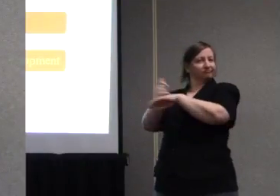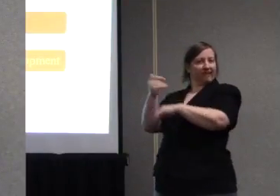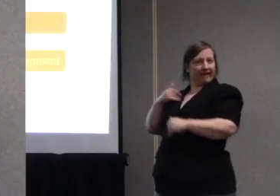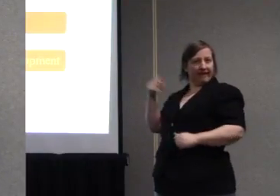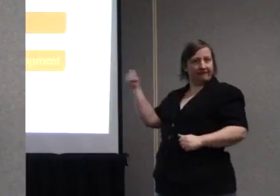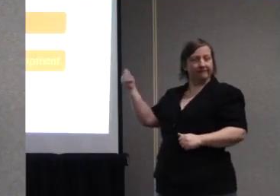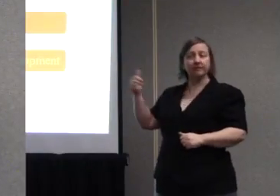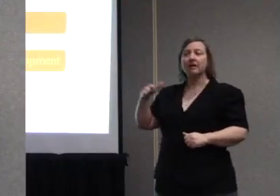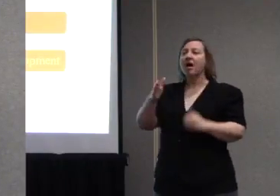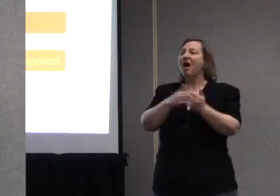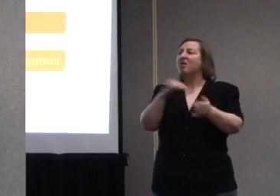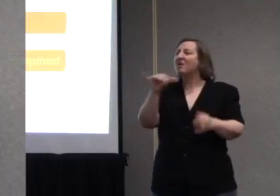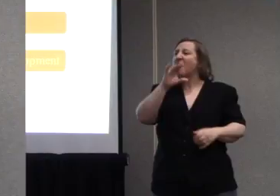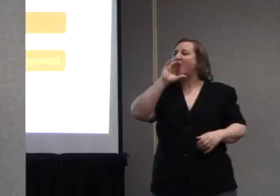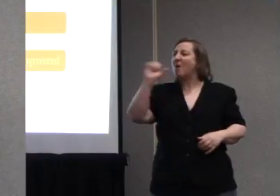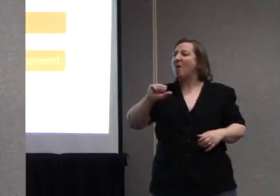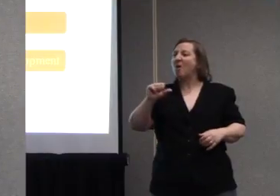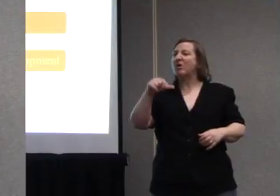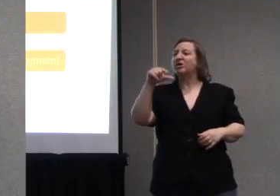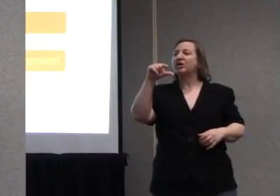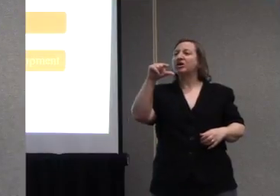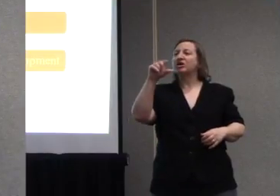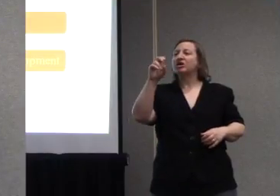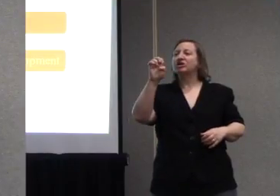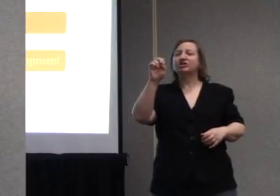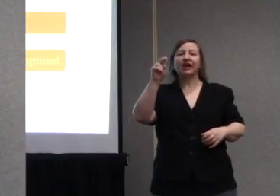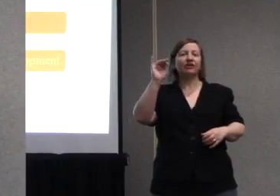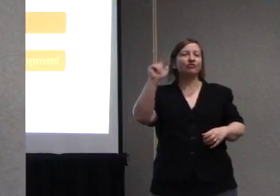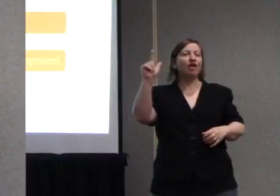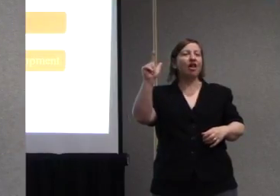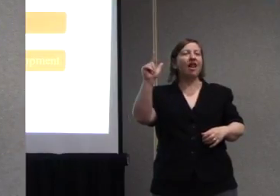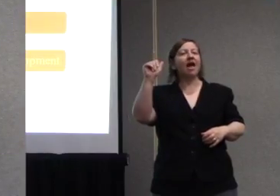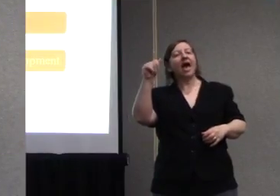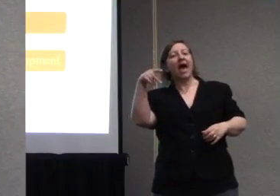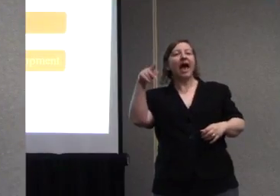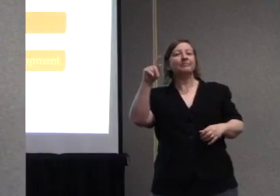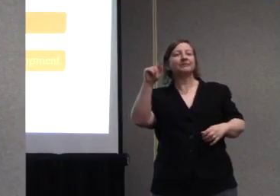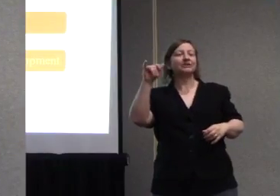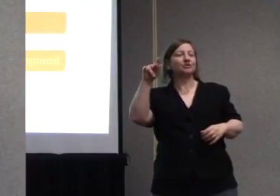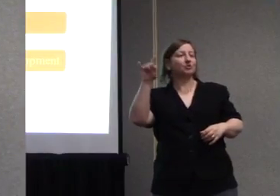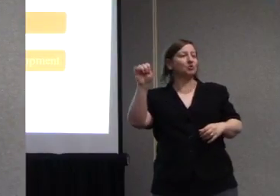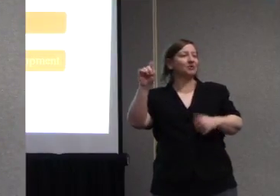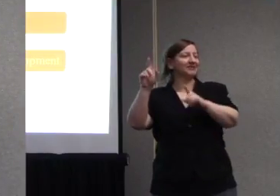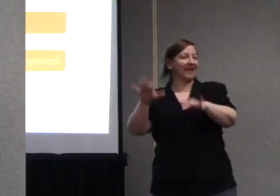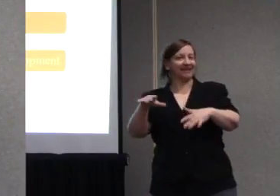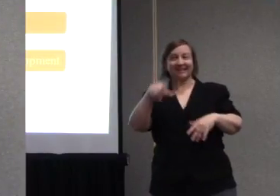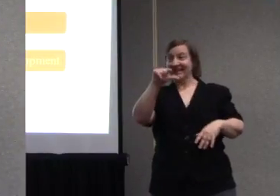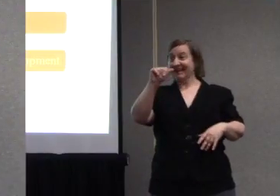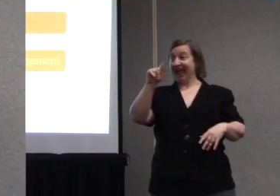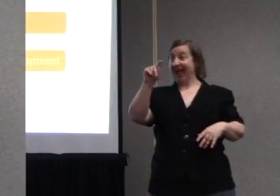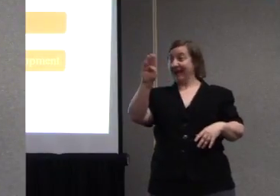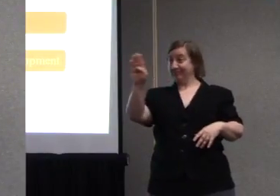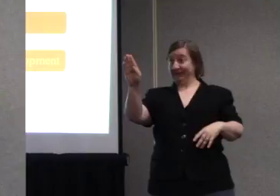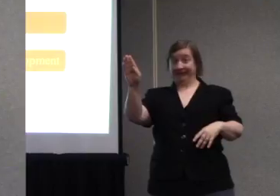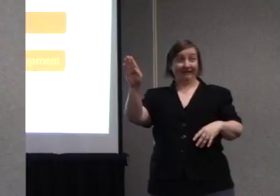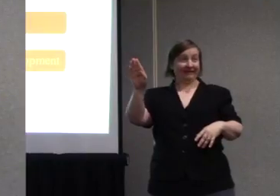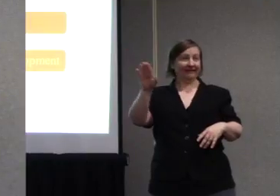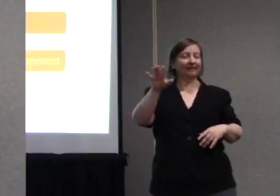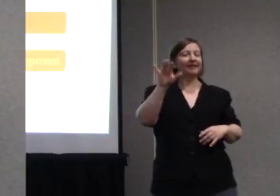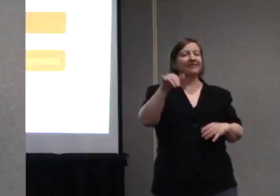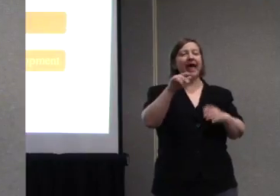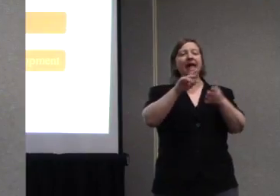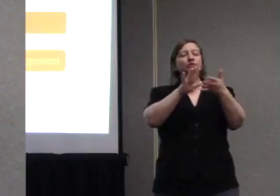and they're set up kind of like the old General Aptitude Test Battery, the GATB, as